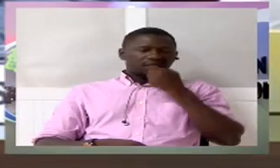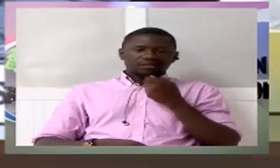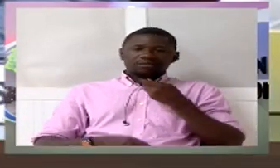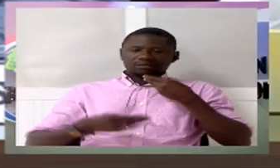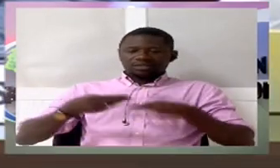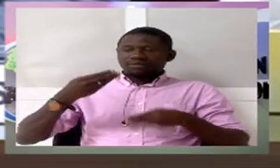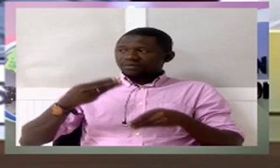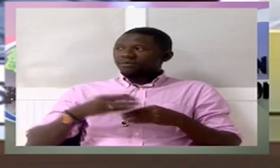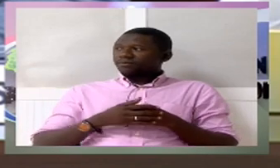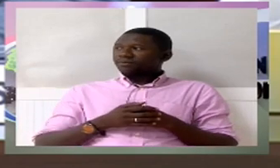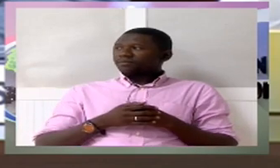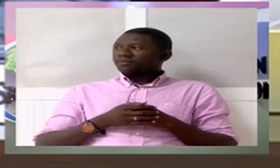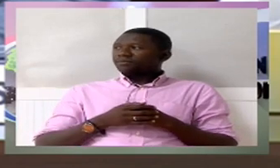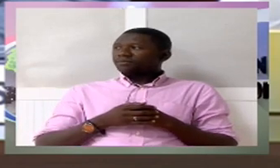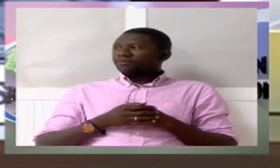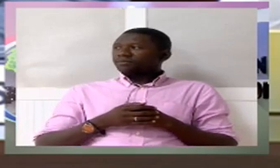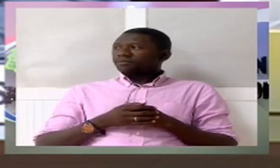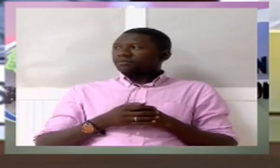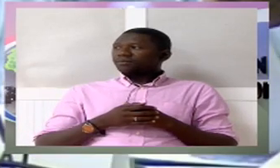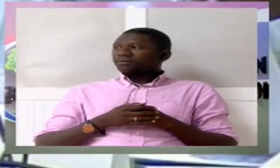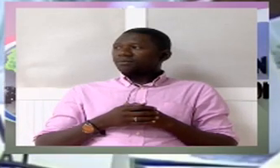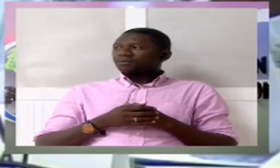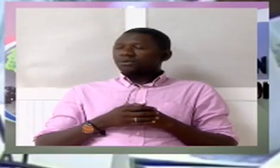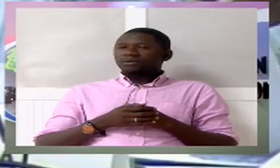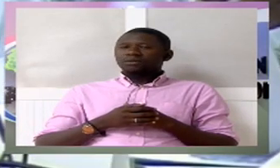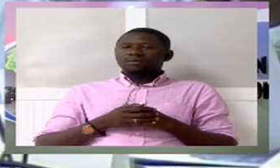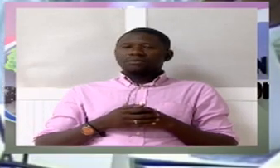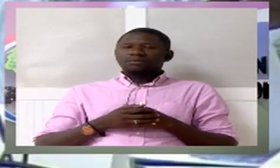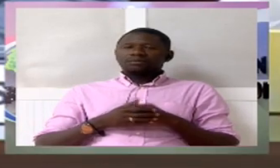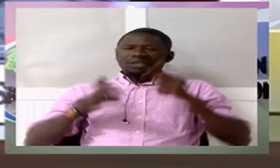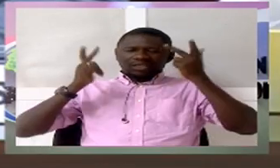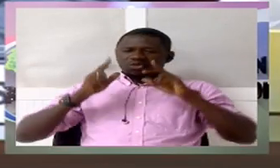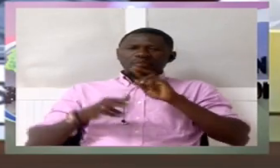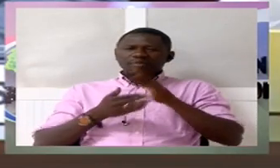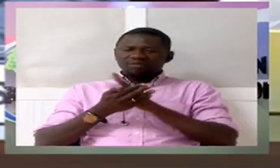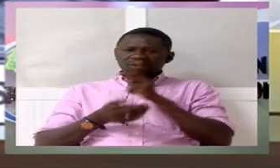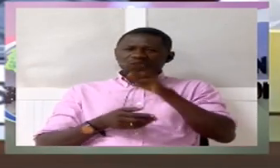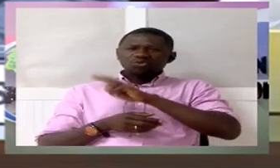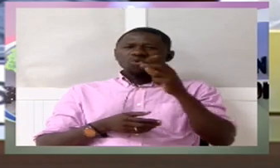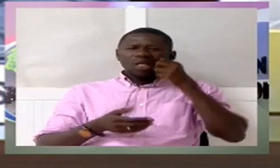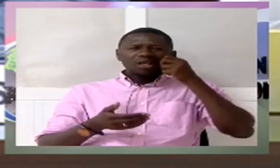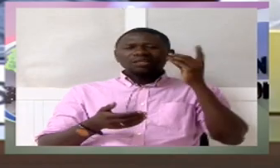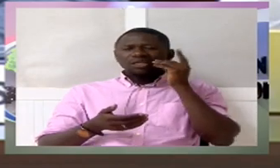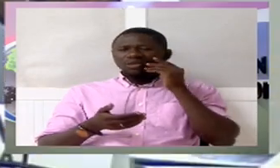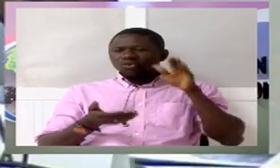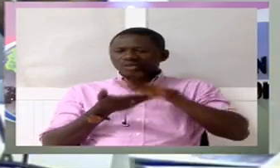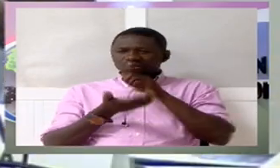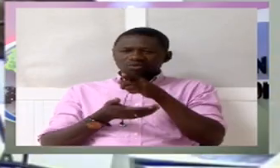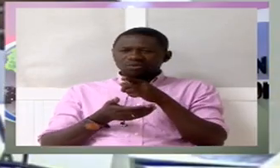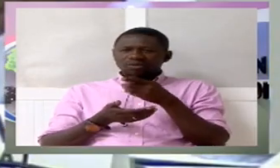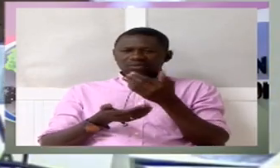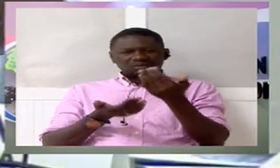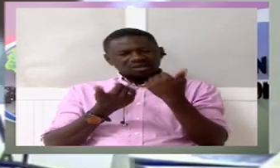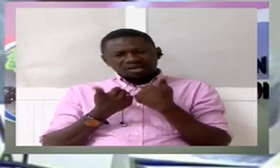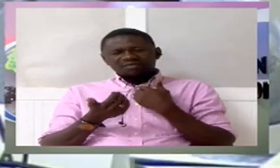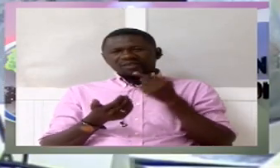one, there was no date on that one. Yes, what's the date? There's no date. Can we get it from the witness at some point? Yes.